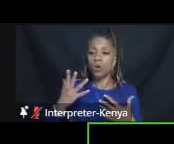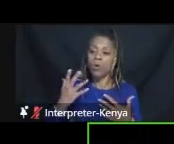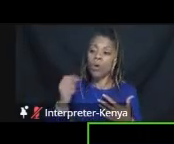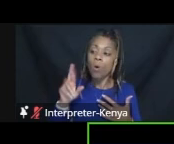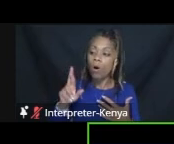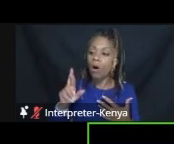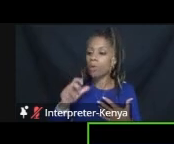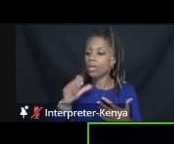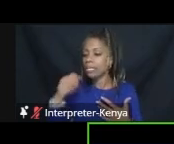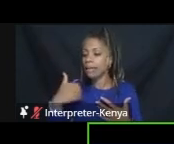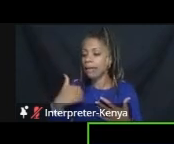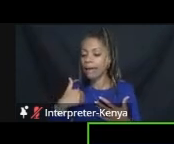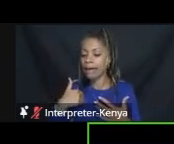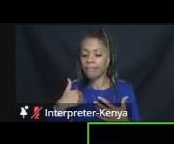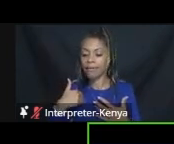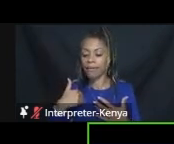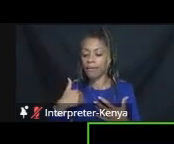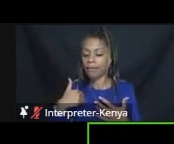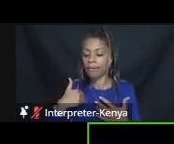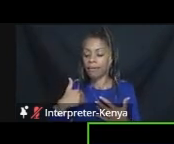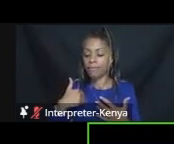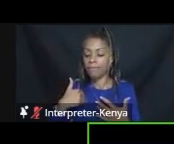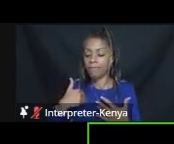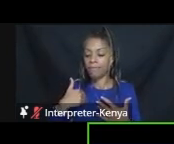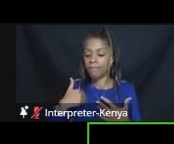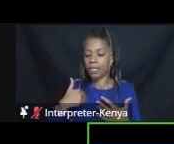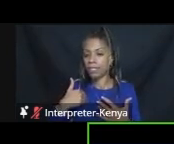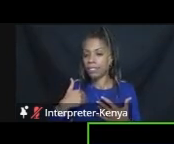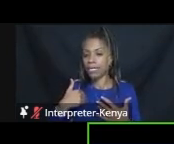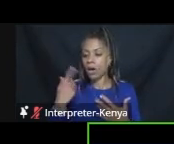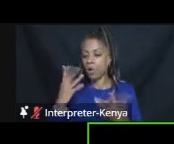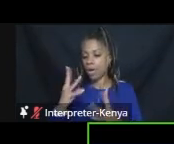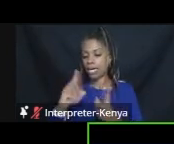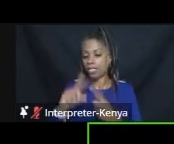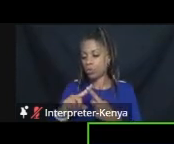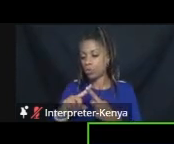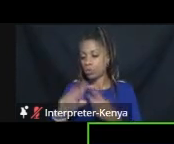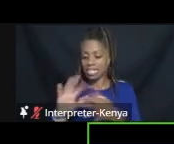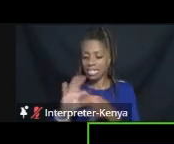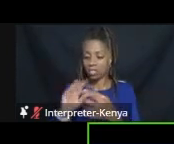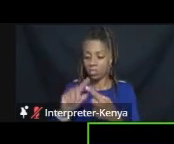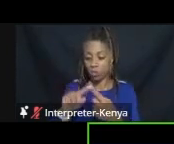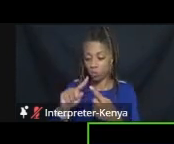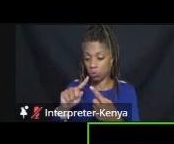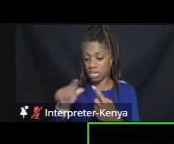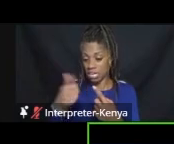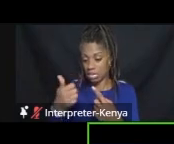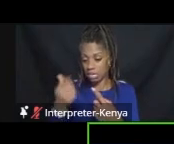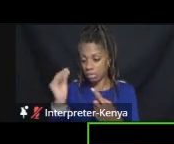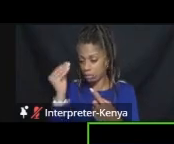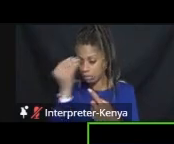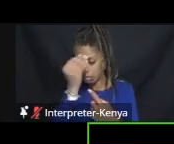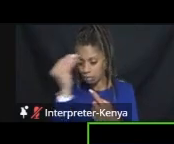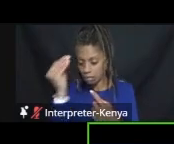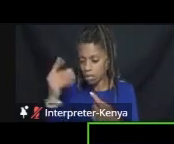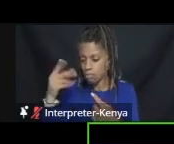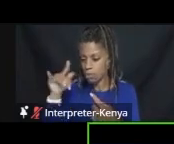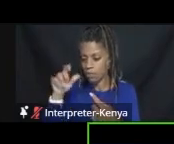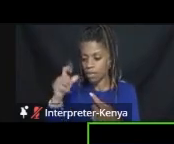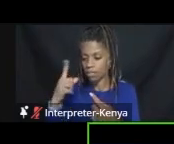with other quotes, but gosh, we don't want to lose what's in that quote. So in our second role-alike time, we're going to all delve into that same